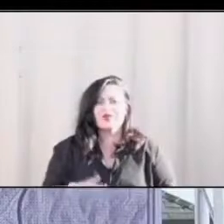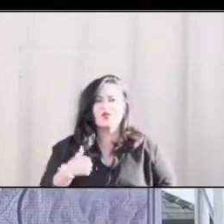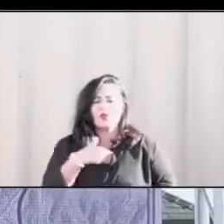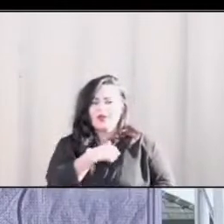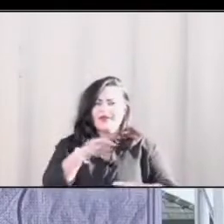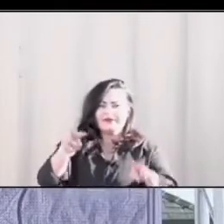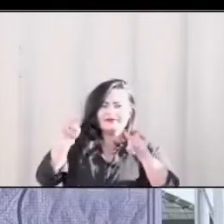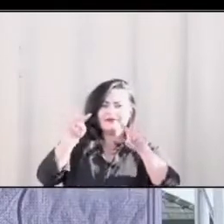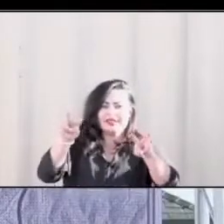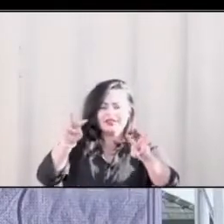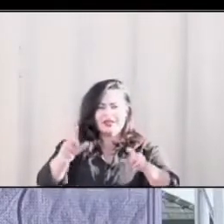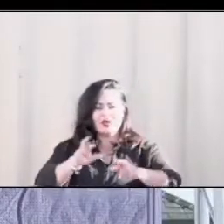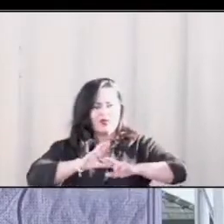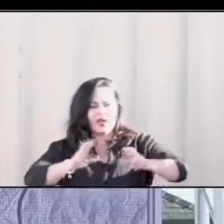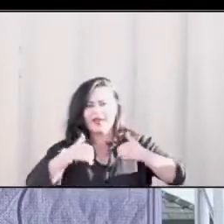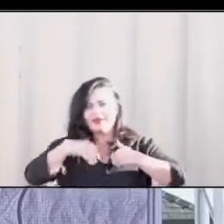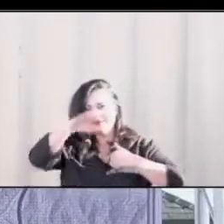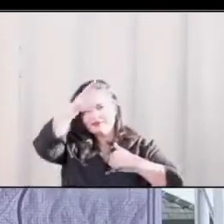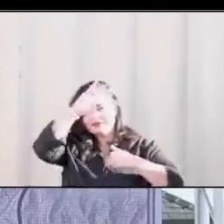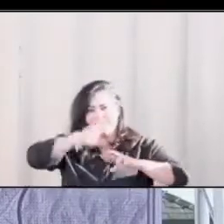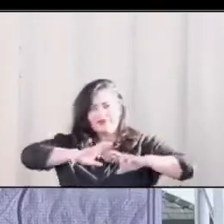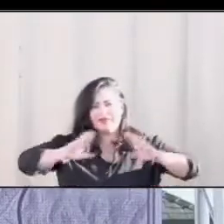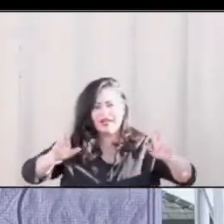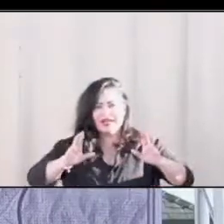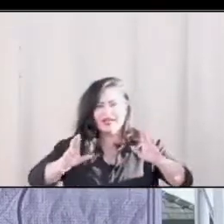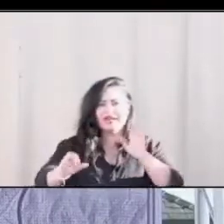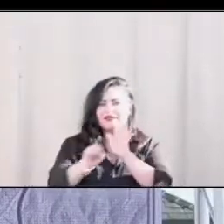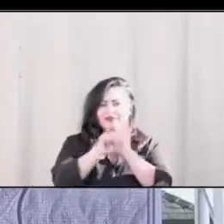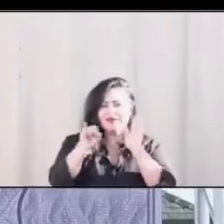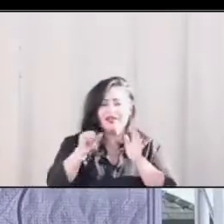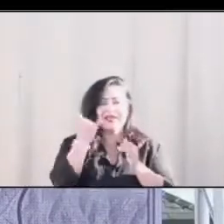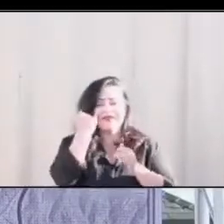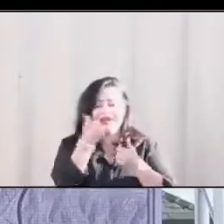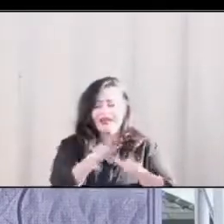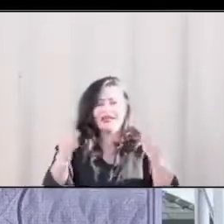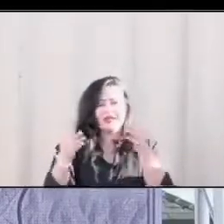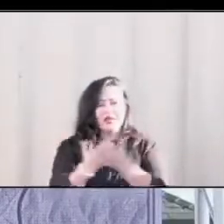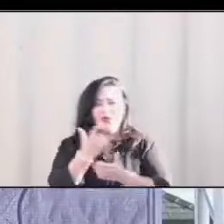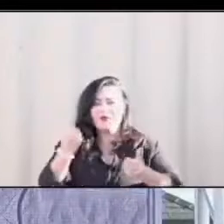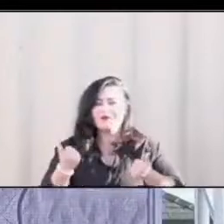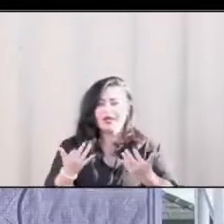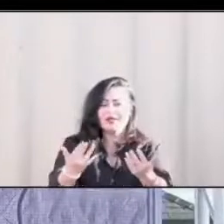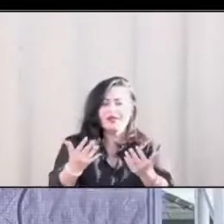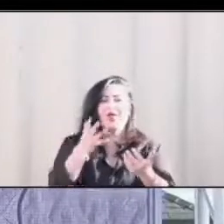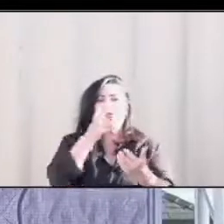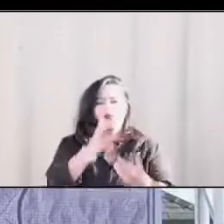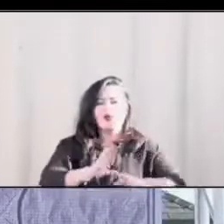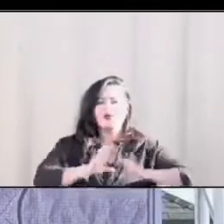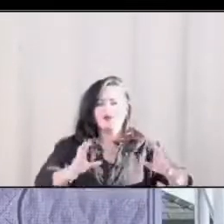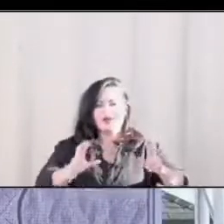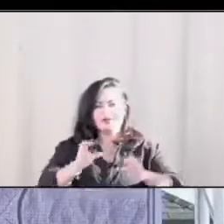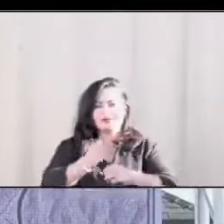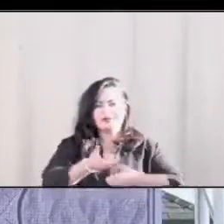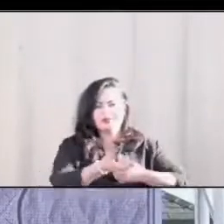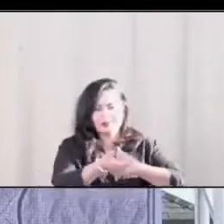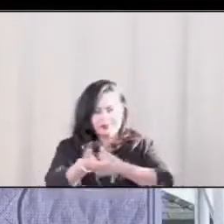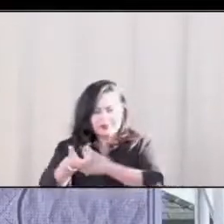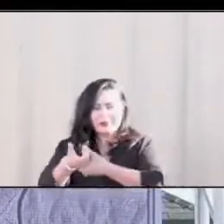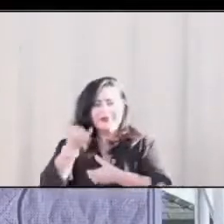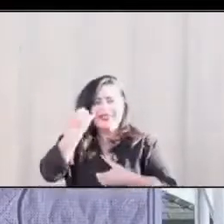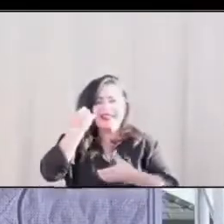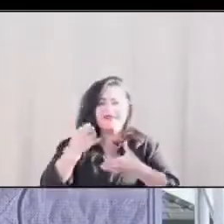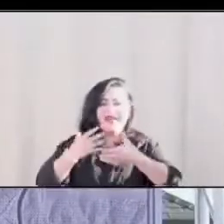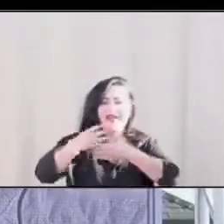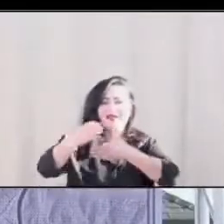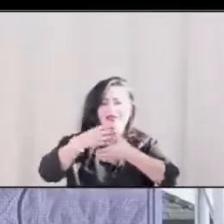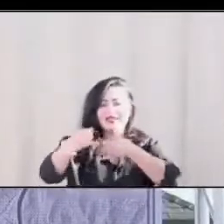and having resources available and identified to respond to any kind of new starts in the area, but also if it's outside of